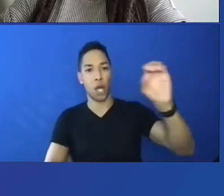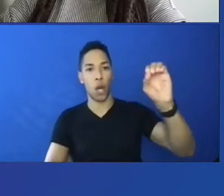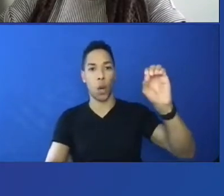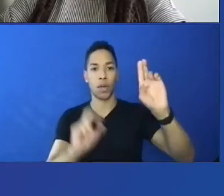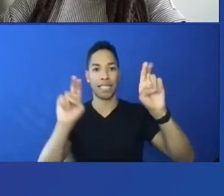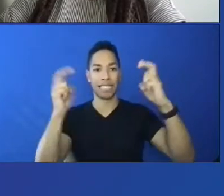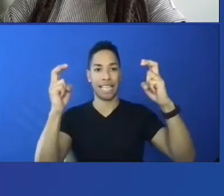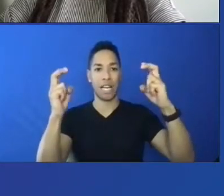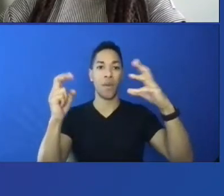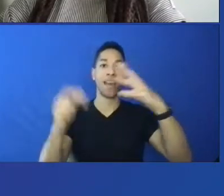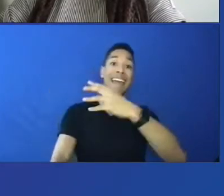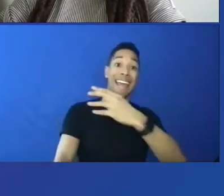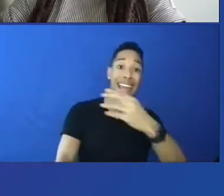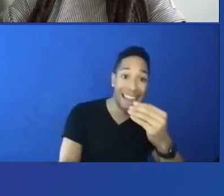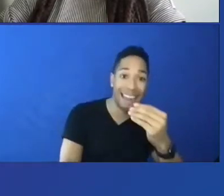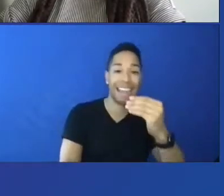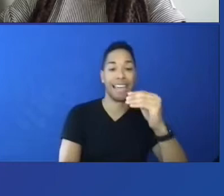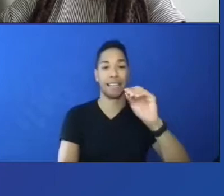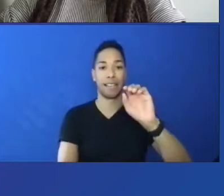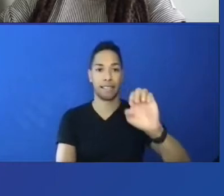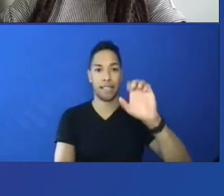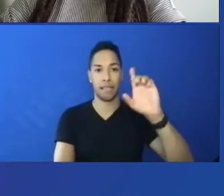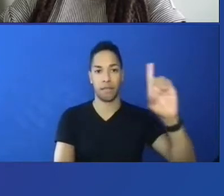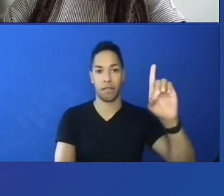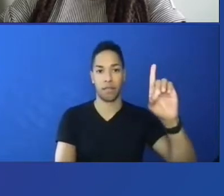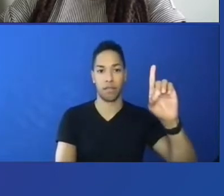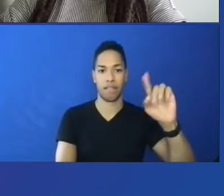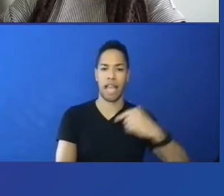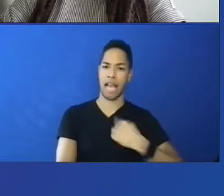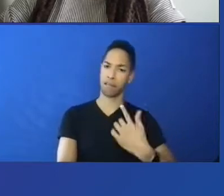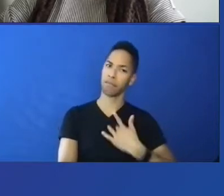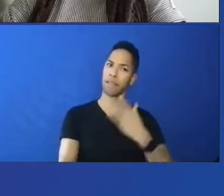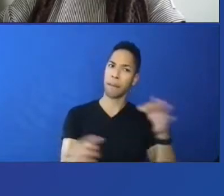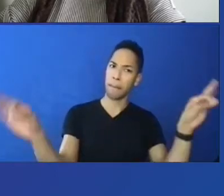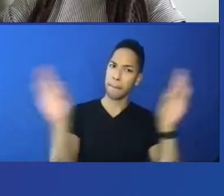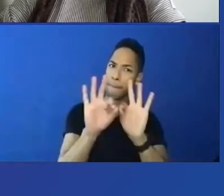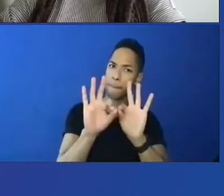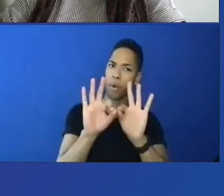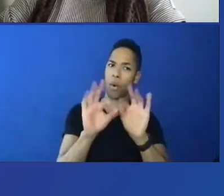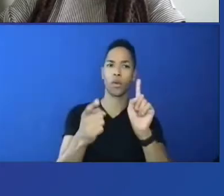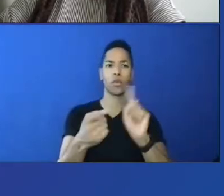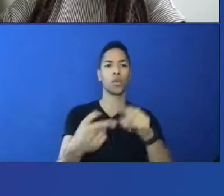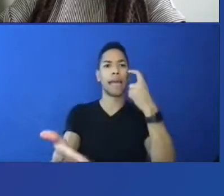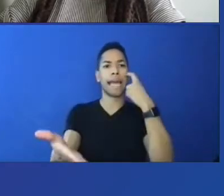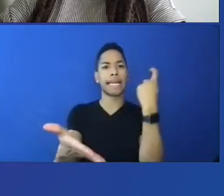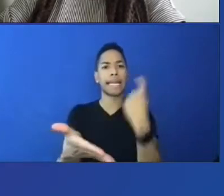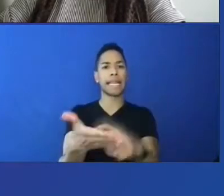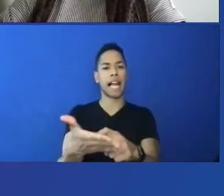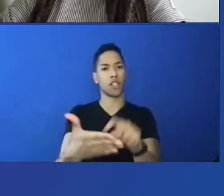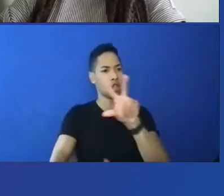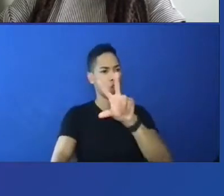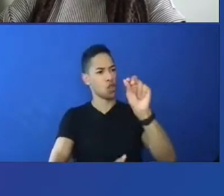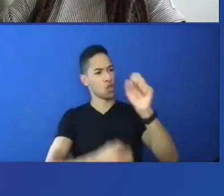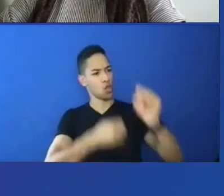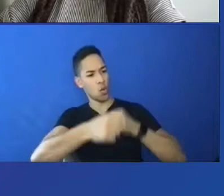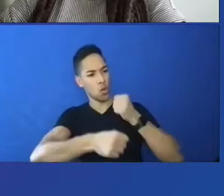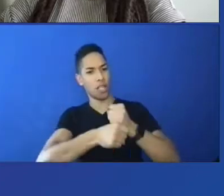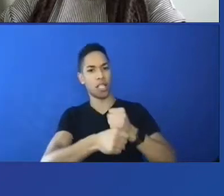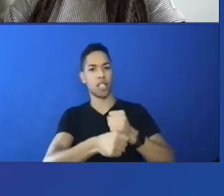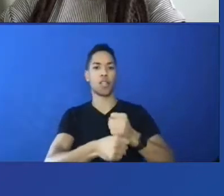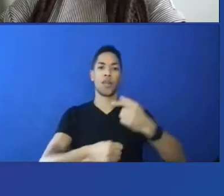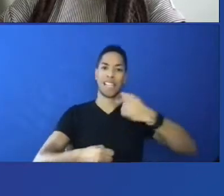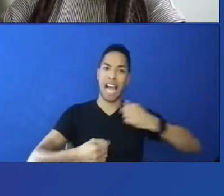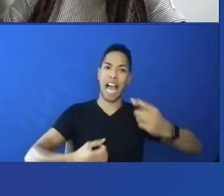addition to executive director. I felt it was important that there was acknowledgement of the 30 years I had